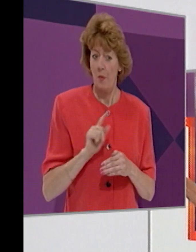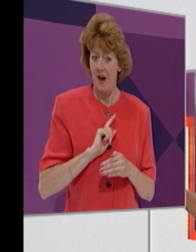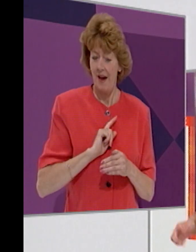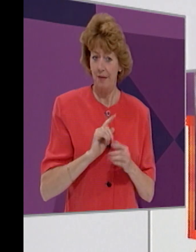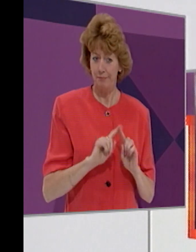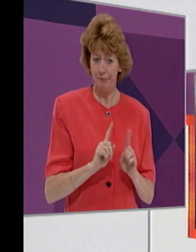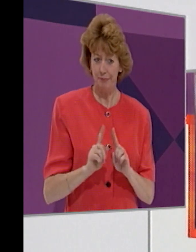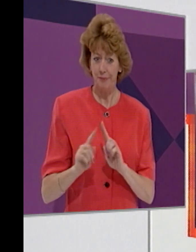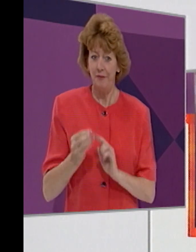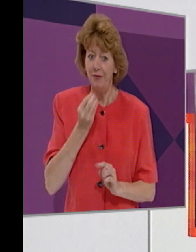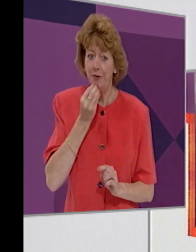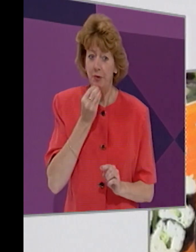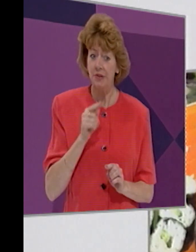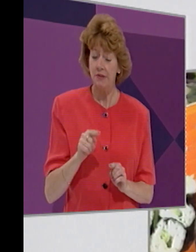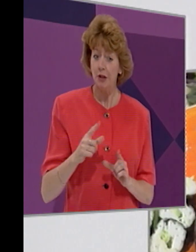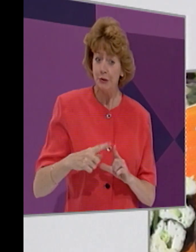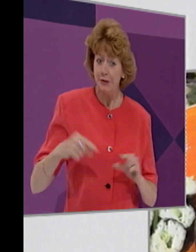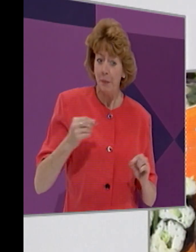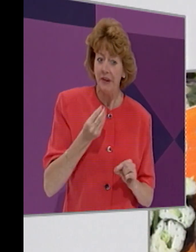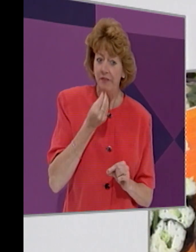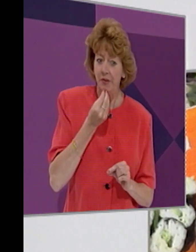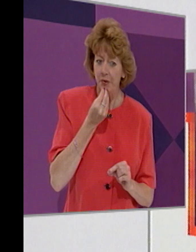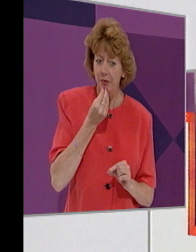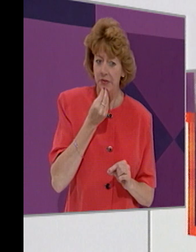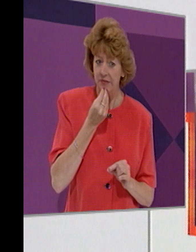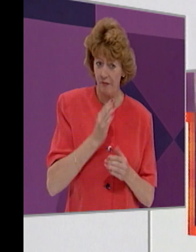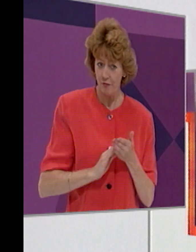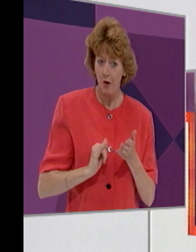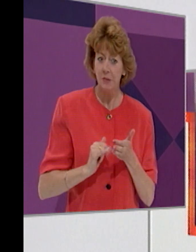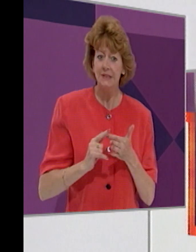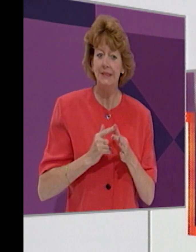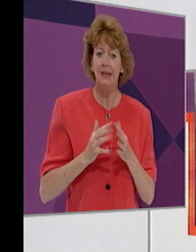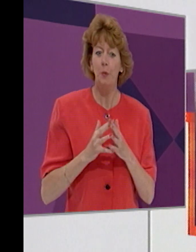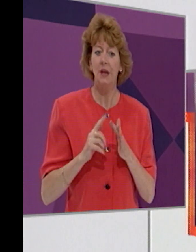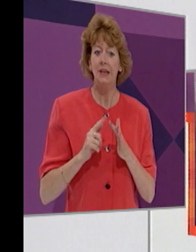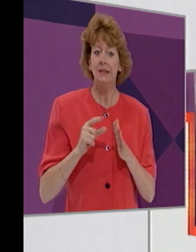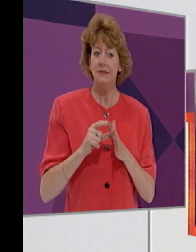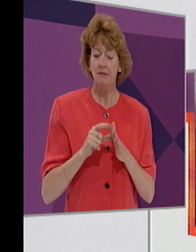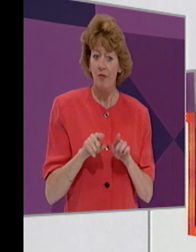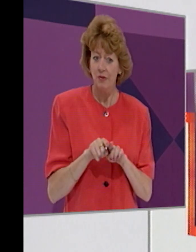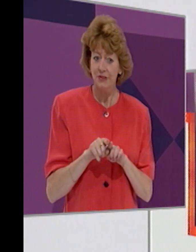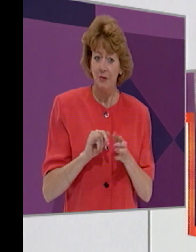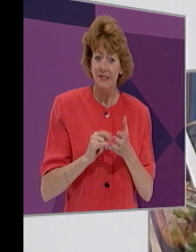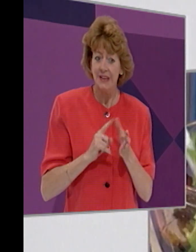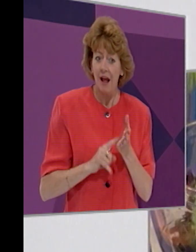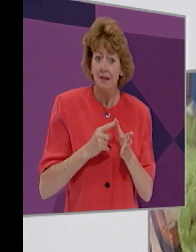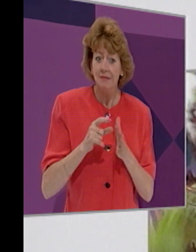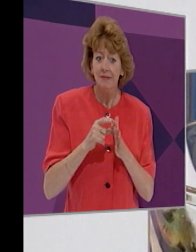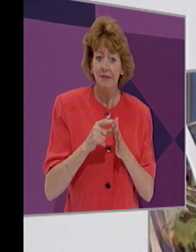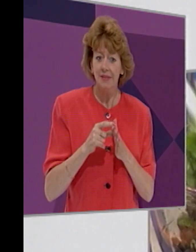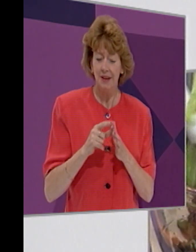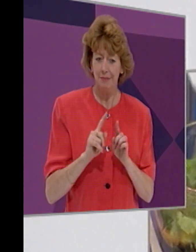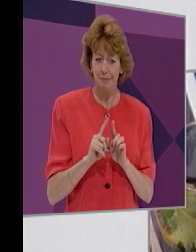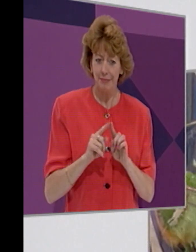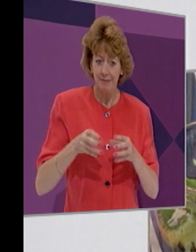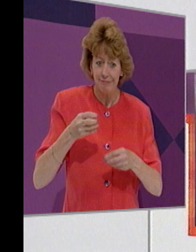mentioned, but there's also sushi. Made of seaweed, of course, and absolutely delicious and nutritious. Seaweed in salads. All sorts of